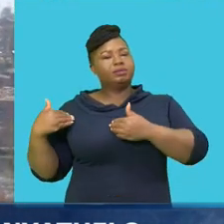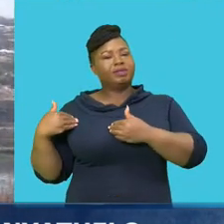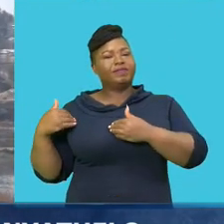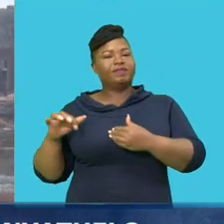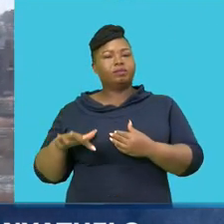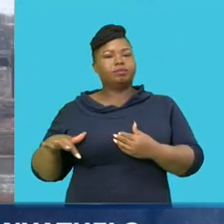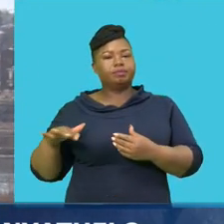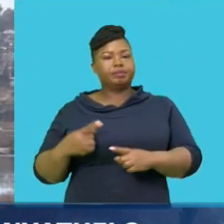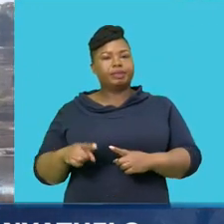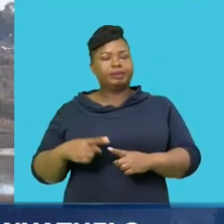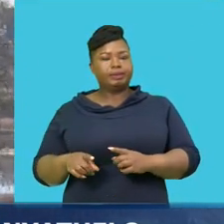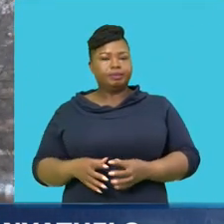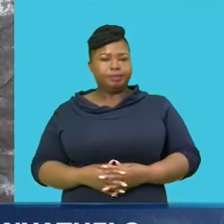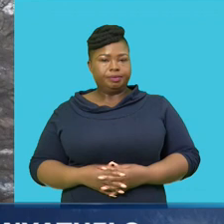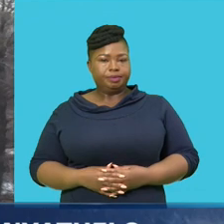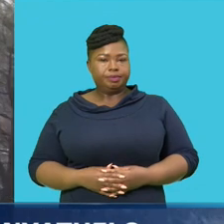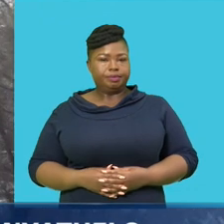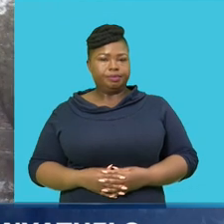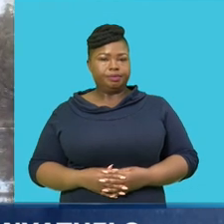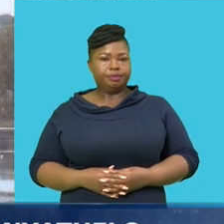kude neendawo ezinobungozi.